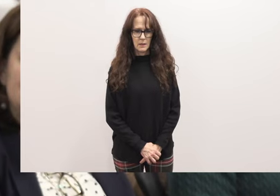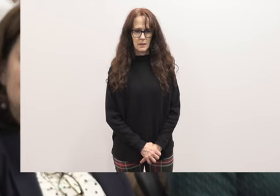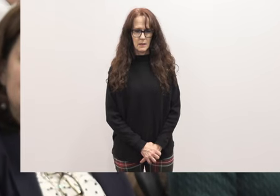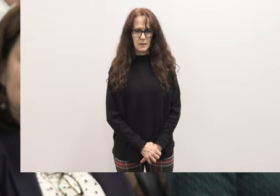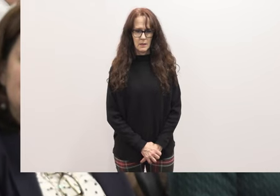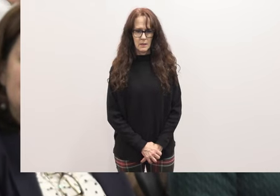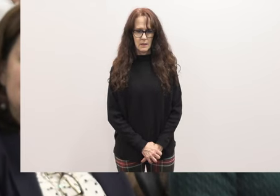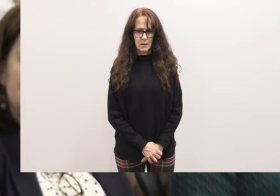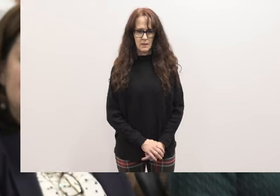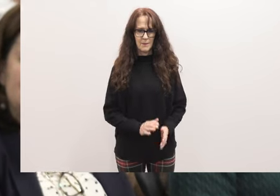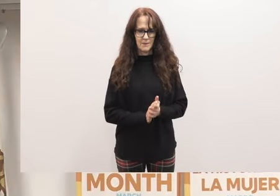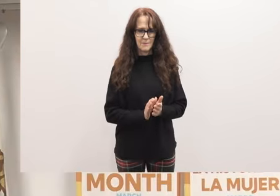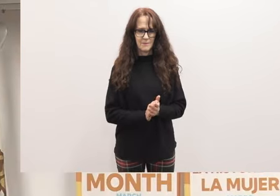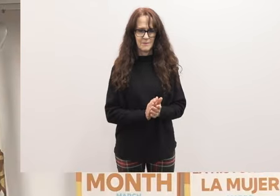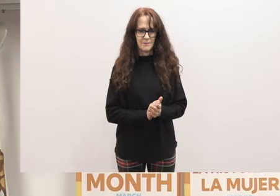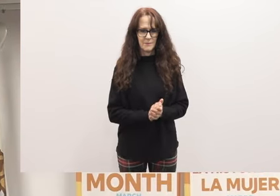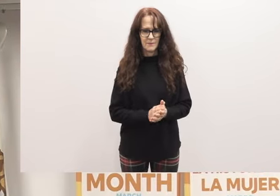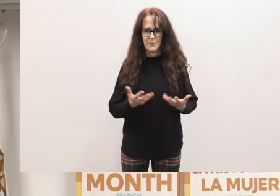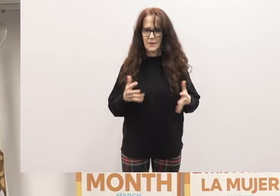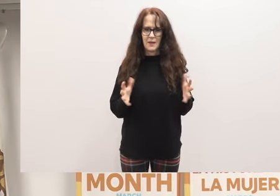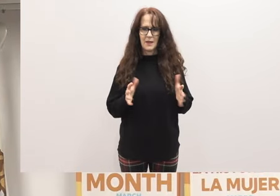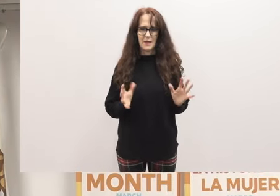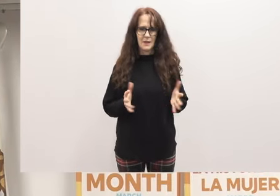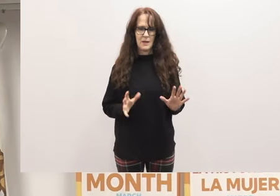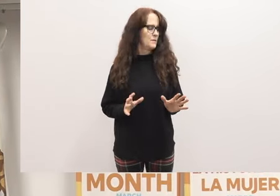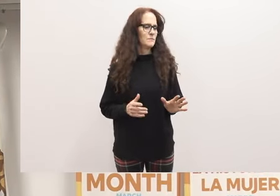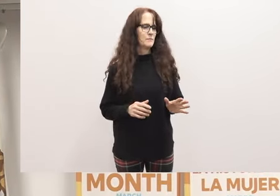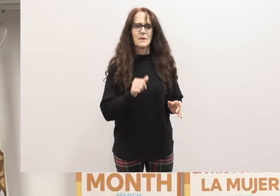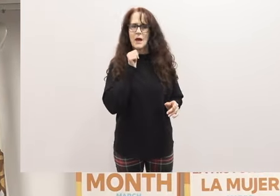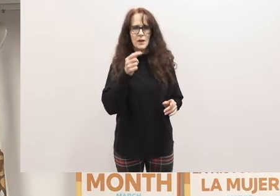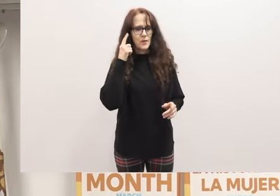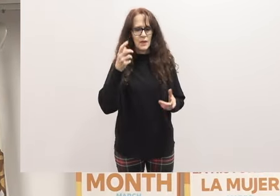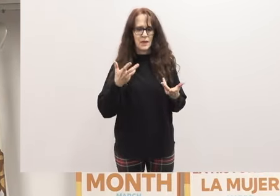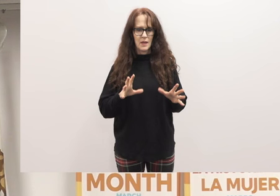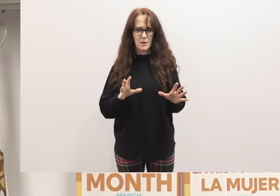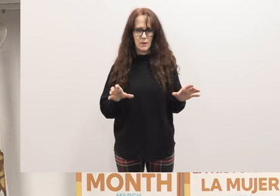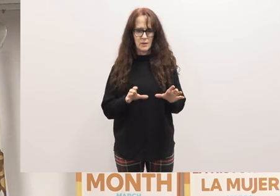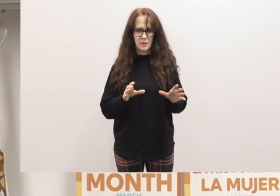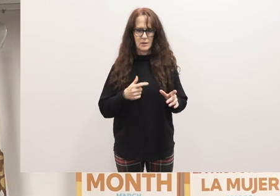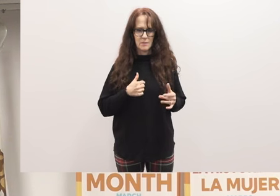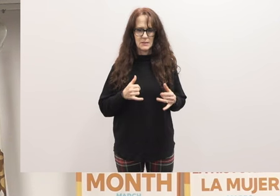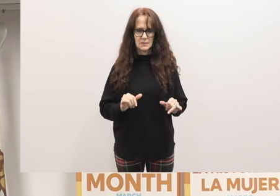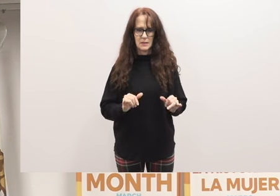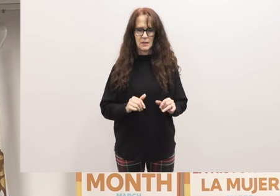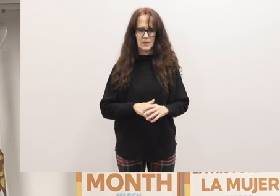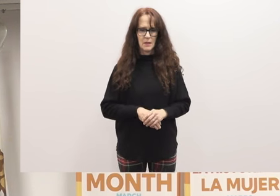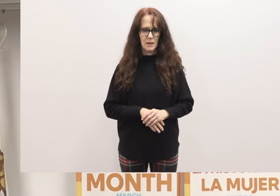No, I don't want to do it. I don't think I want to do it, but still.